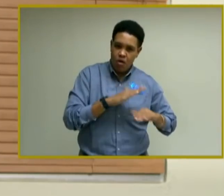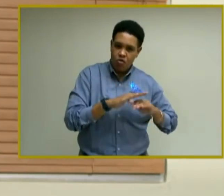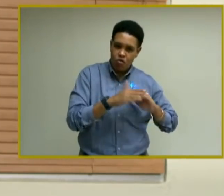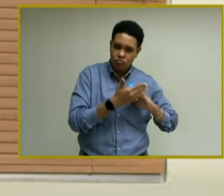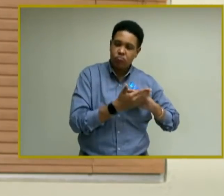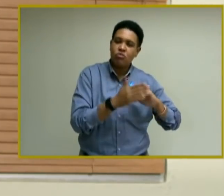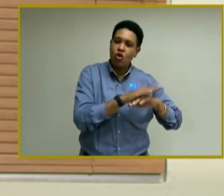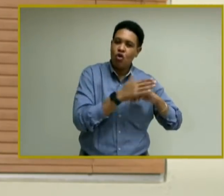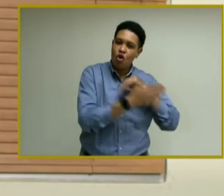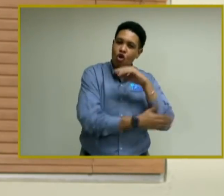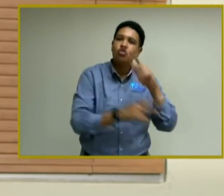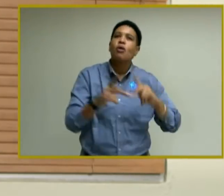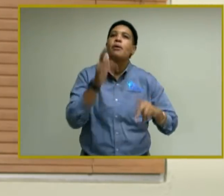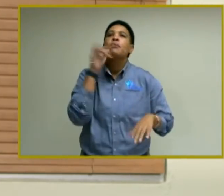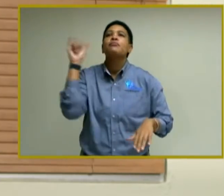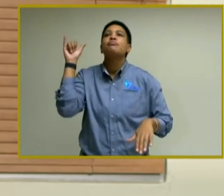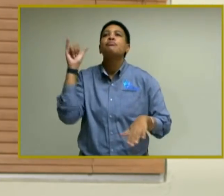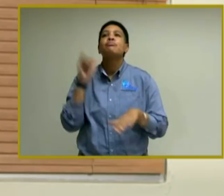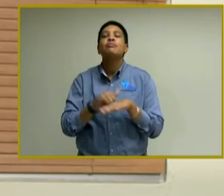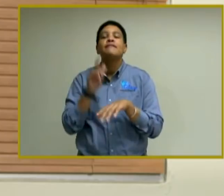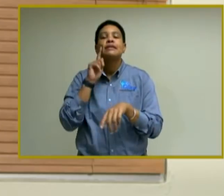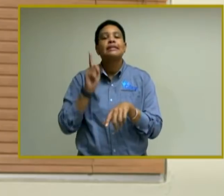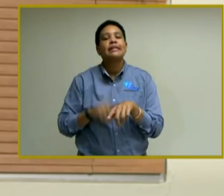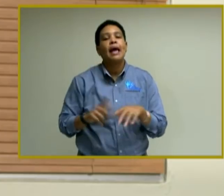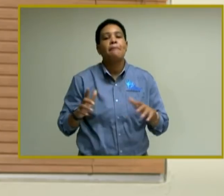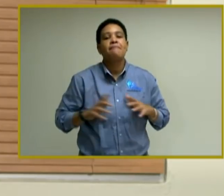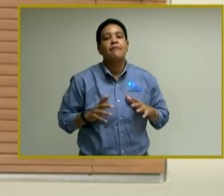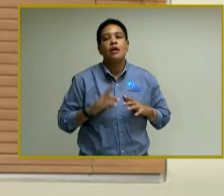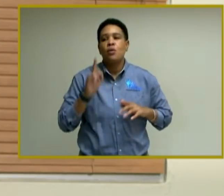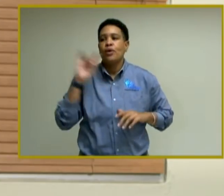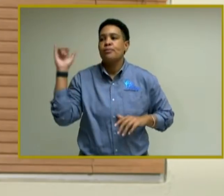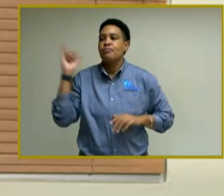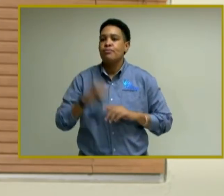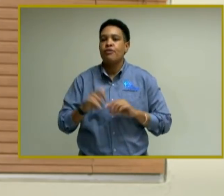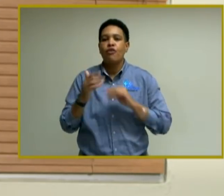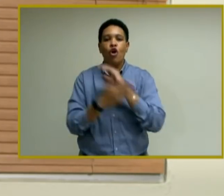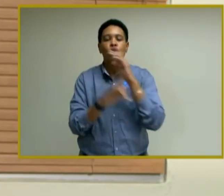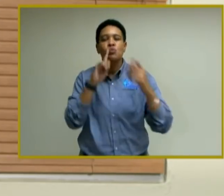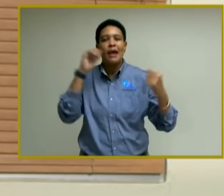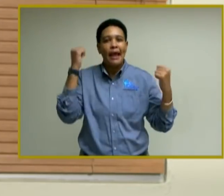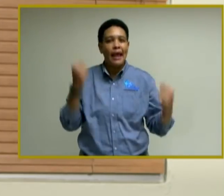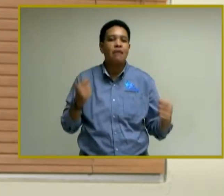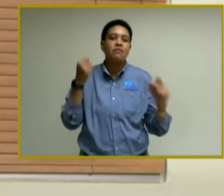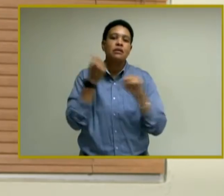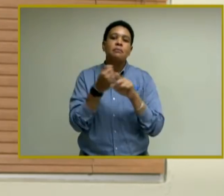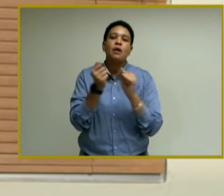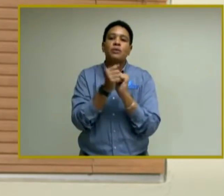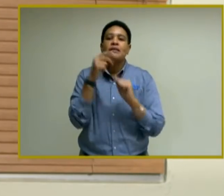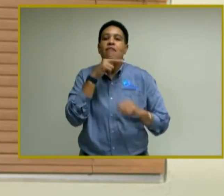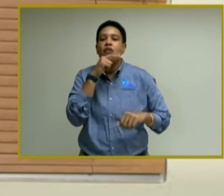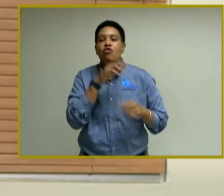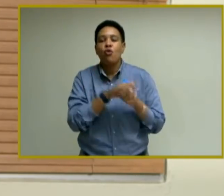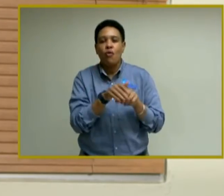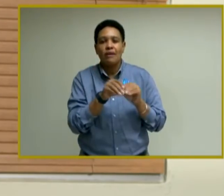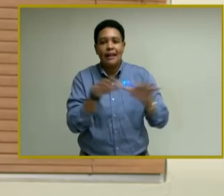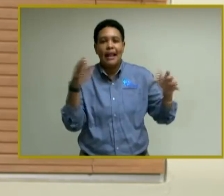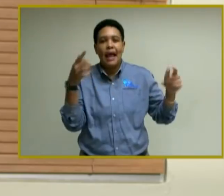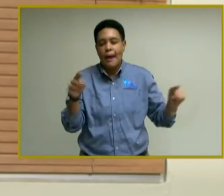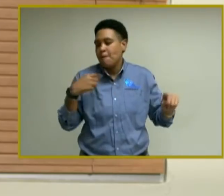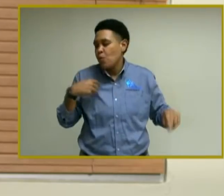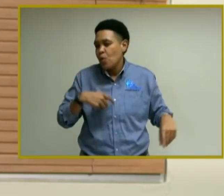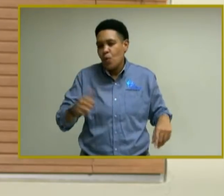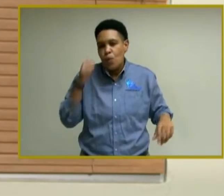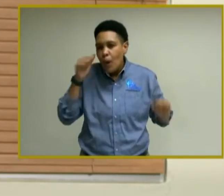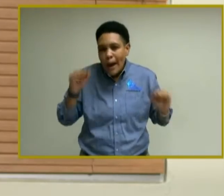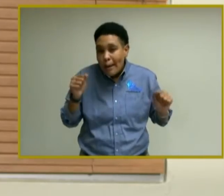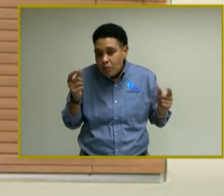have undertaken a period of travel where they would be coming from countries that are heavily affected with the virus. We would not be able to